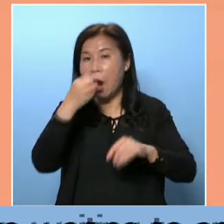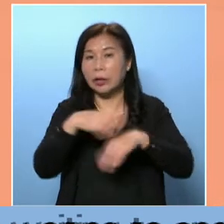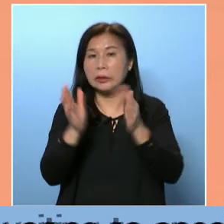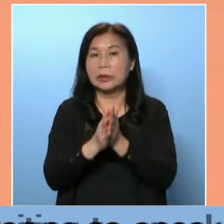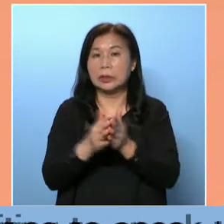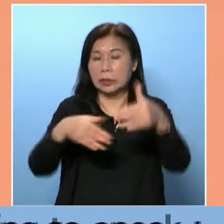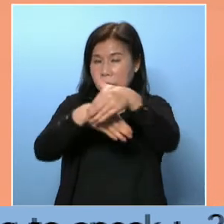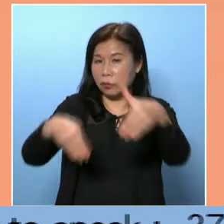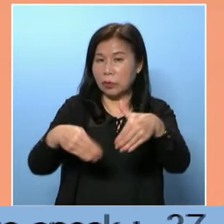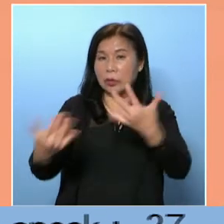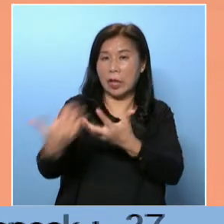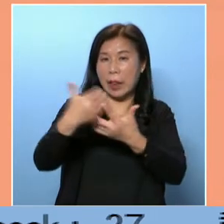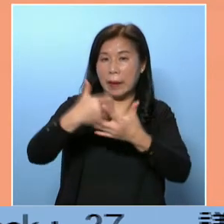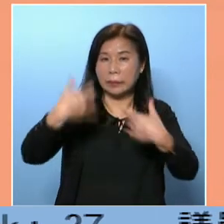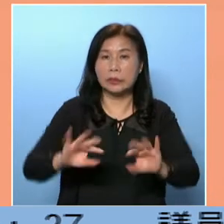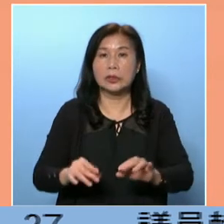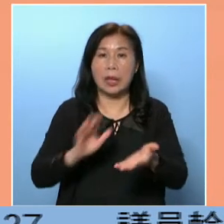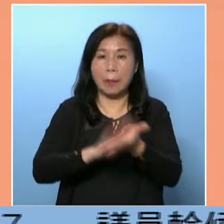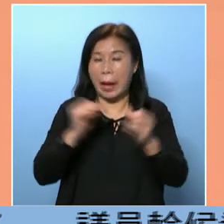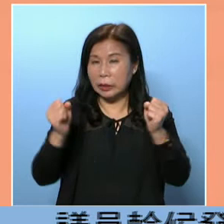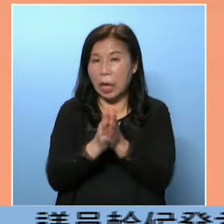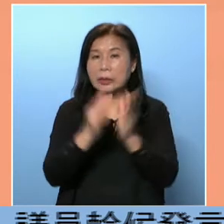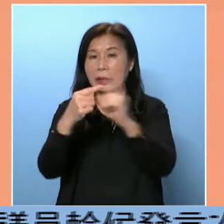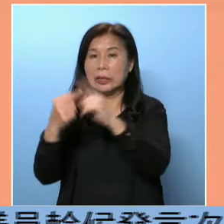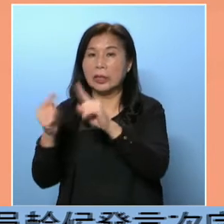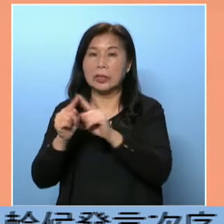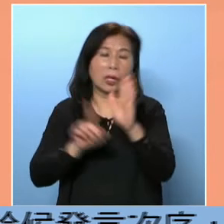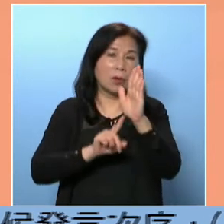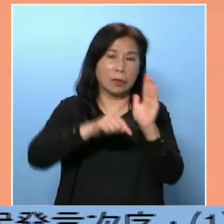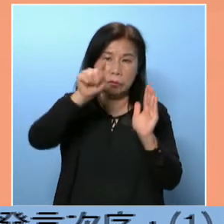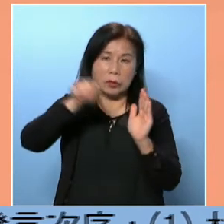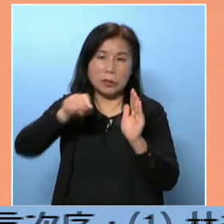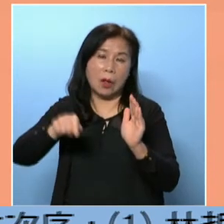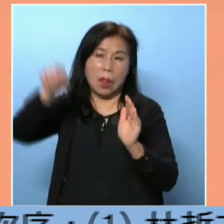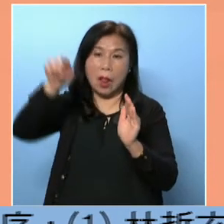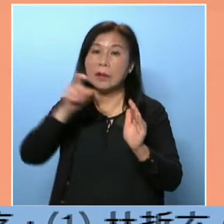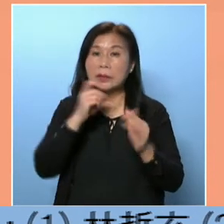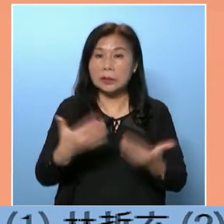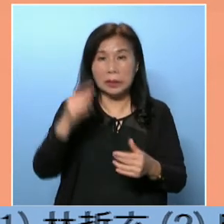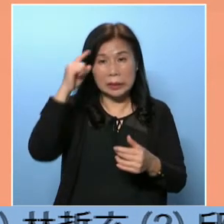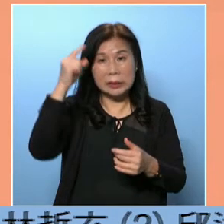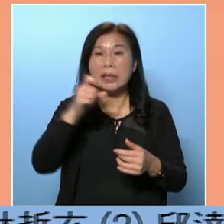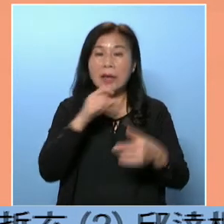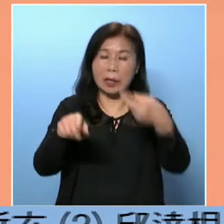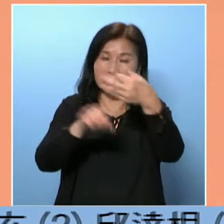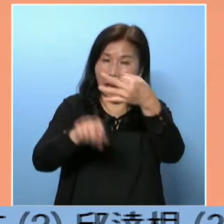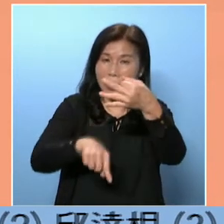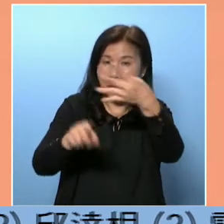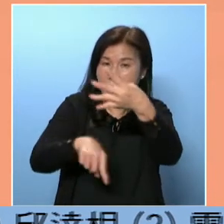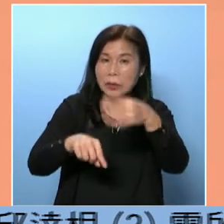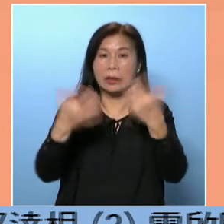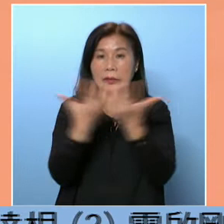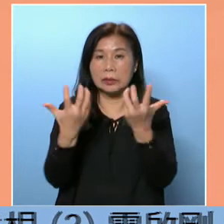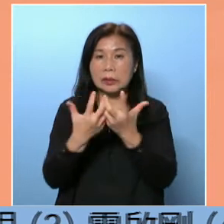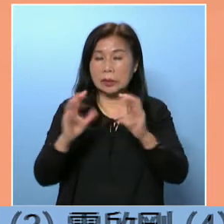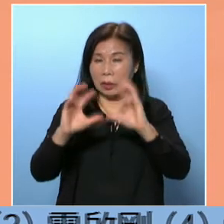a tsunami and broke our defenses. And our cases rise exponentially with thousands